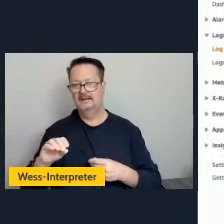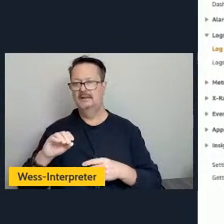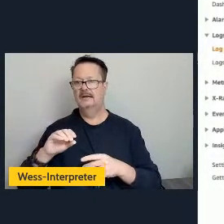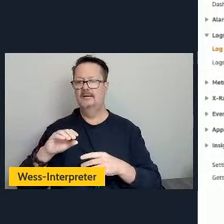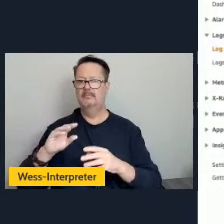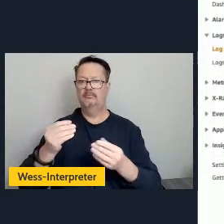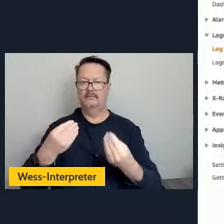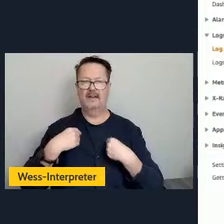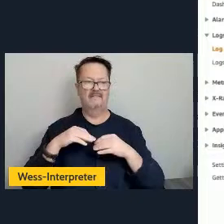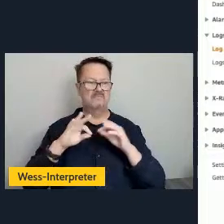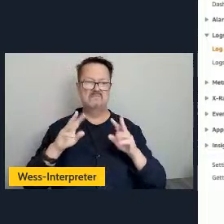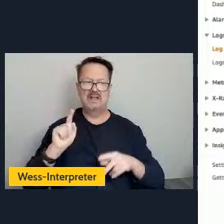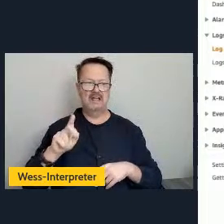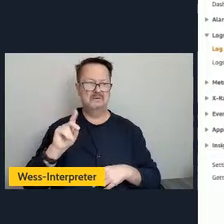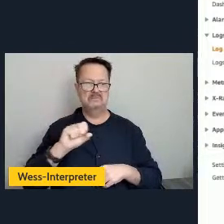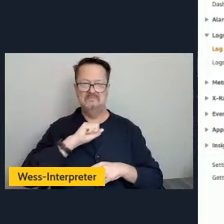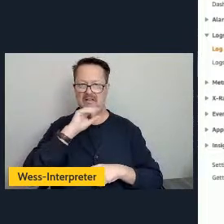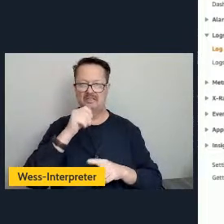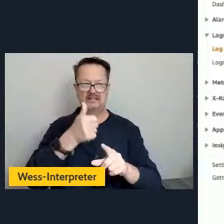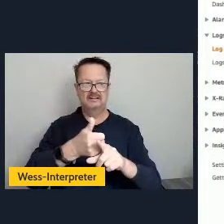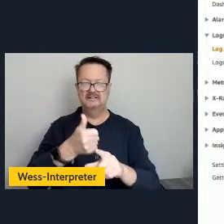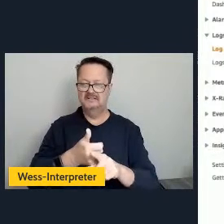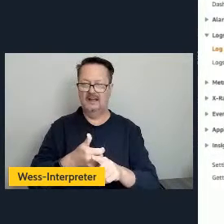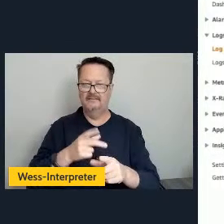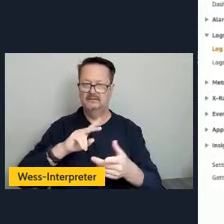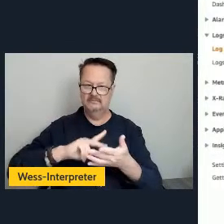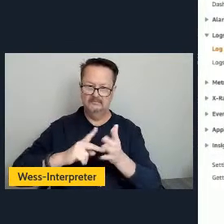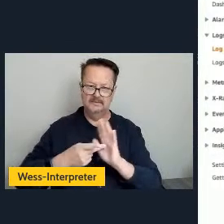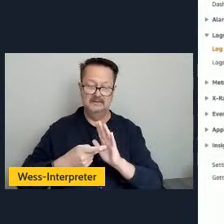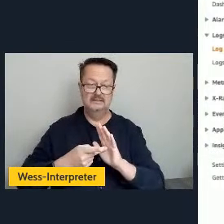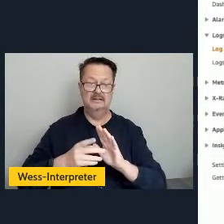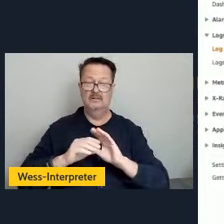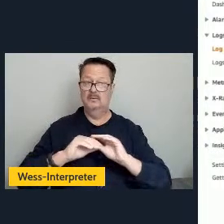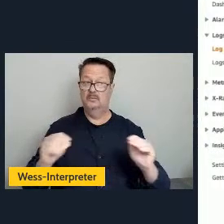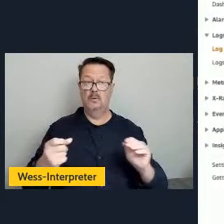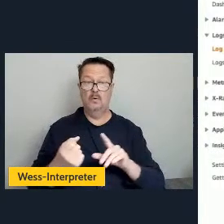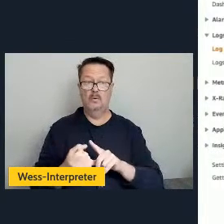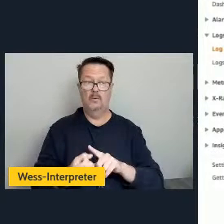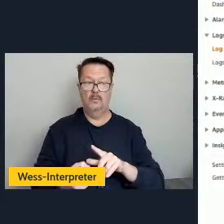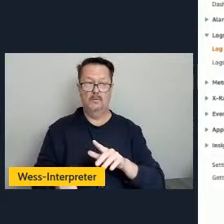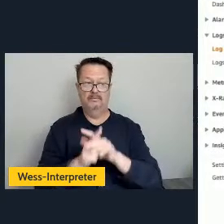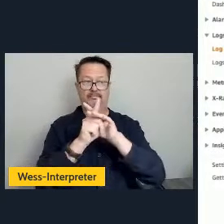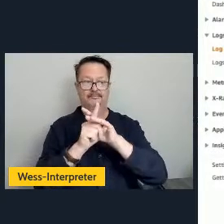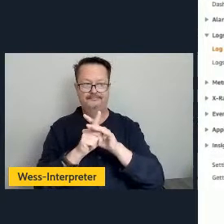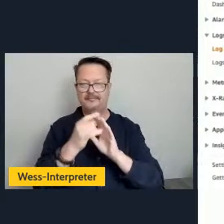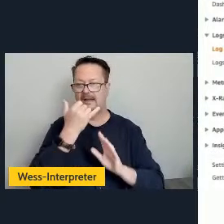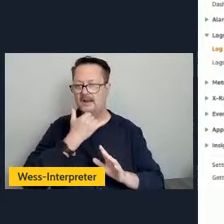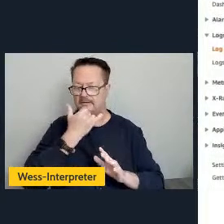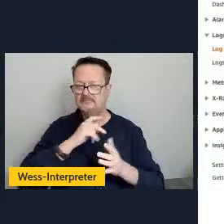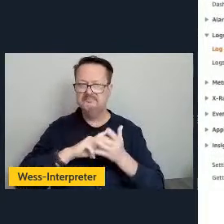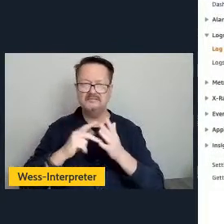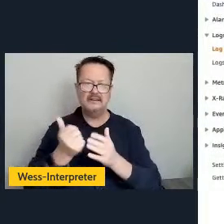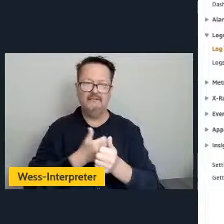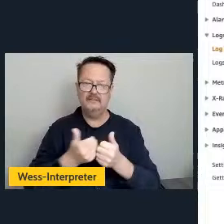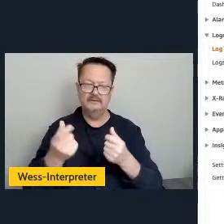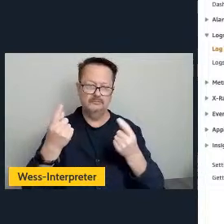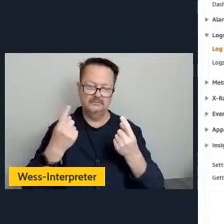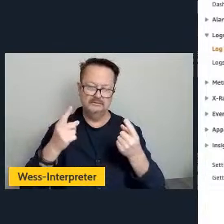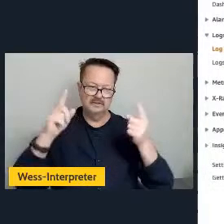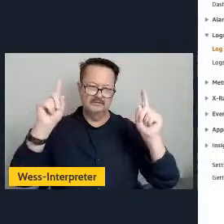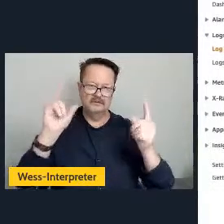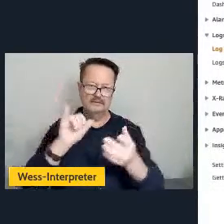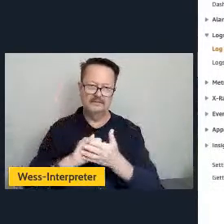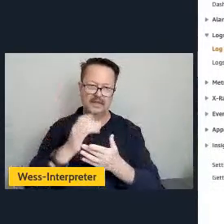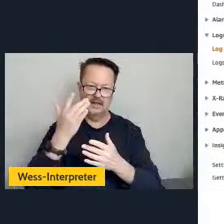nothing here, it just implies it by not throwing an error that everything went successful, and that is